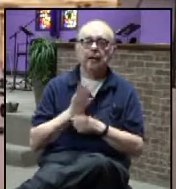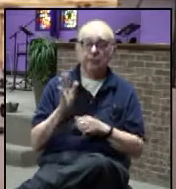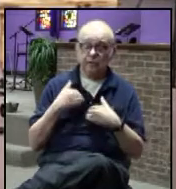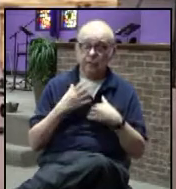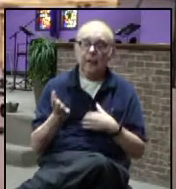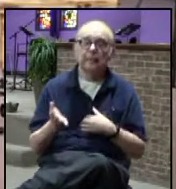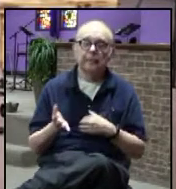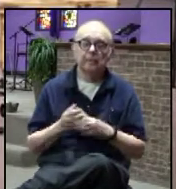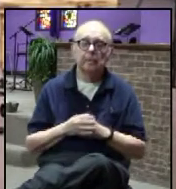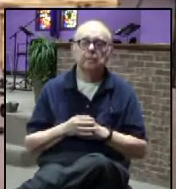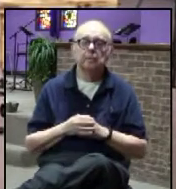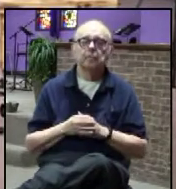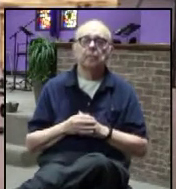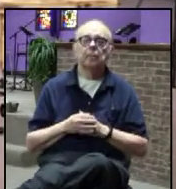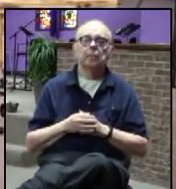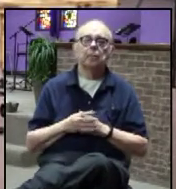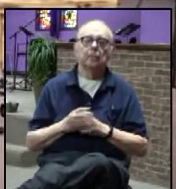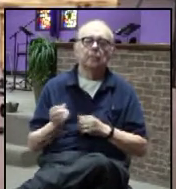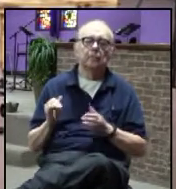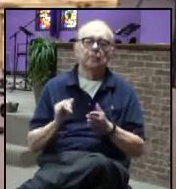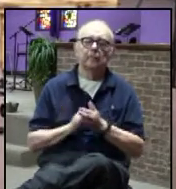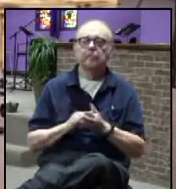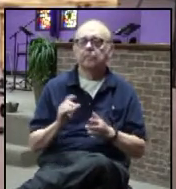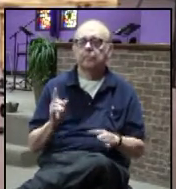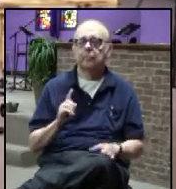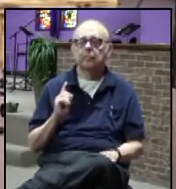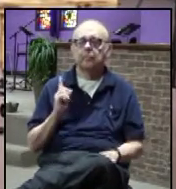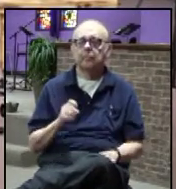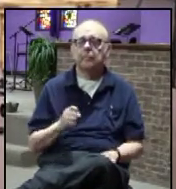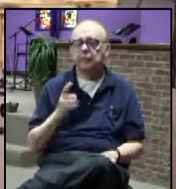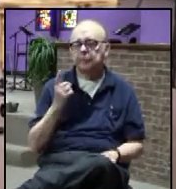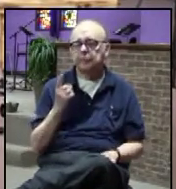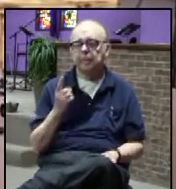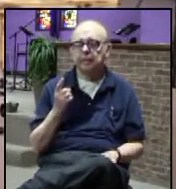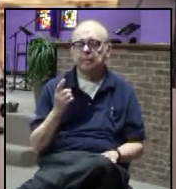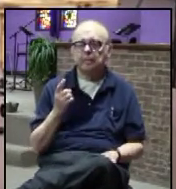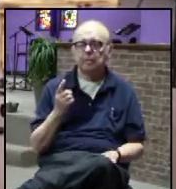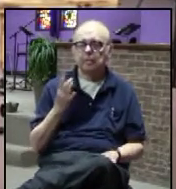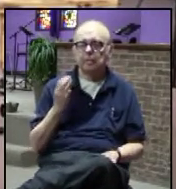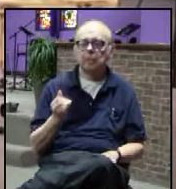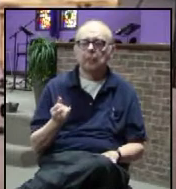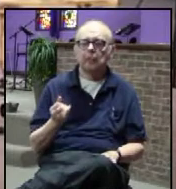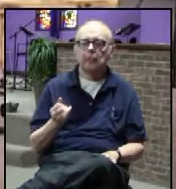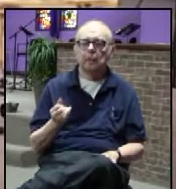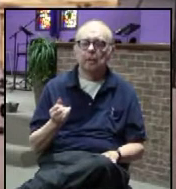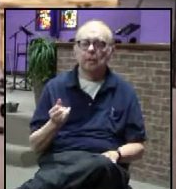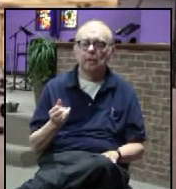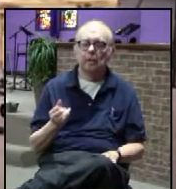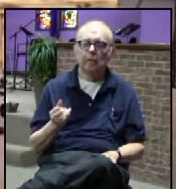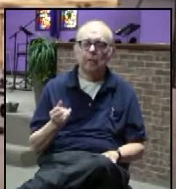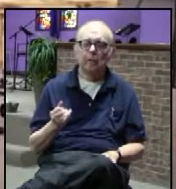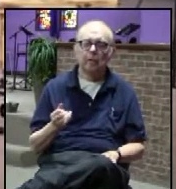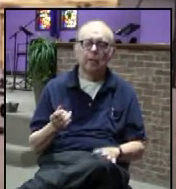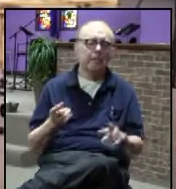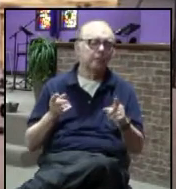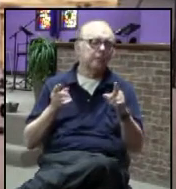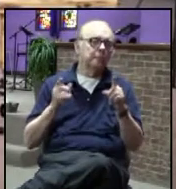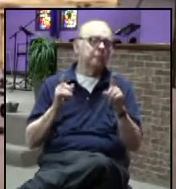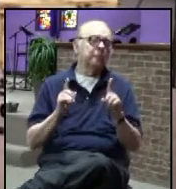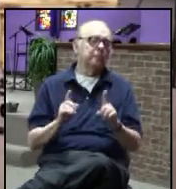have. And this is where we need to understand. Because